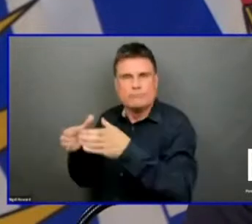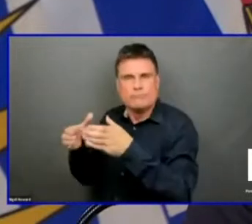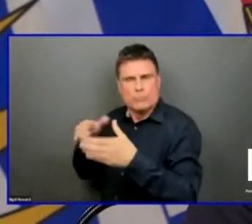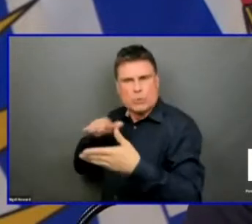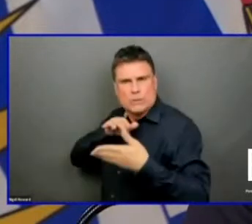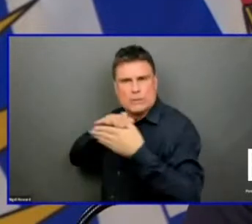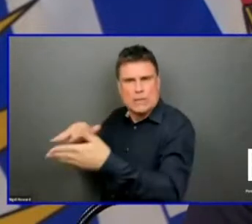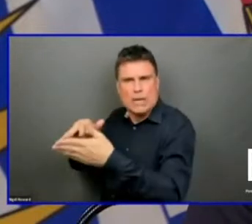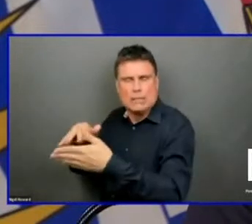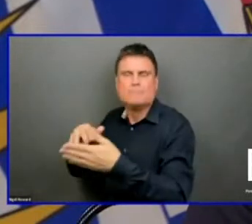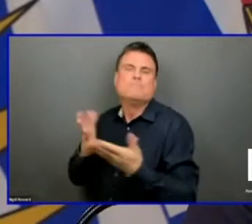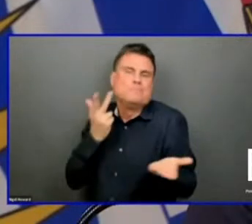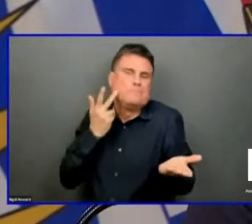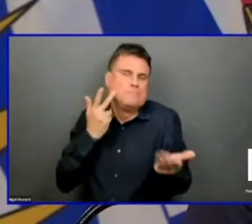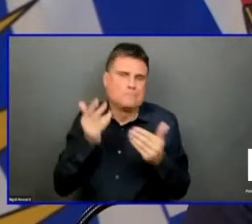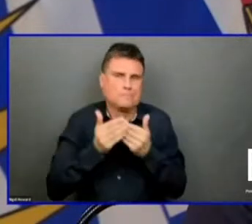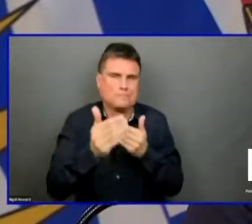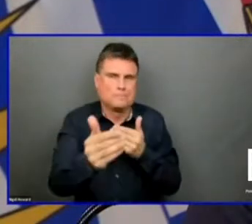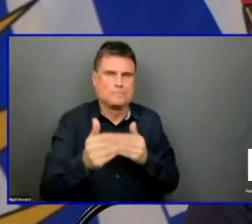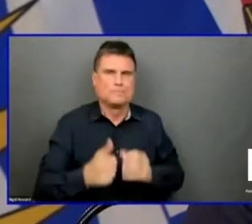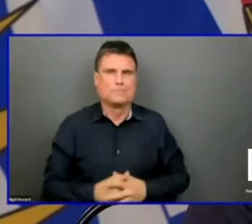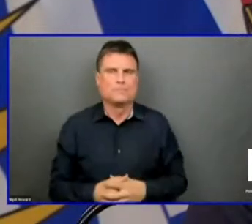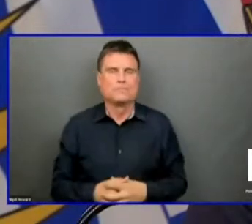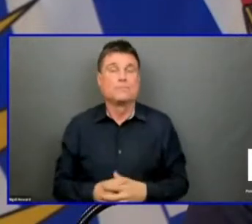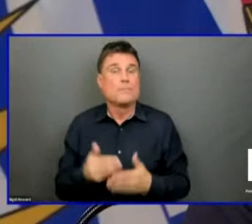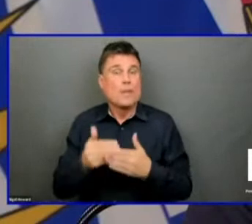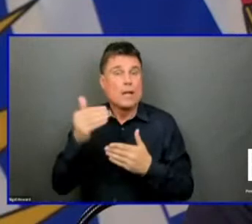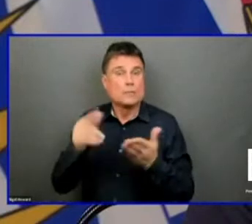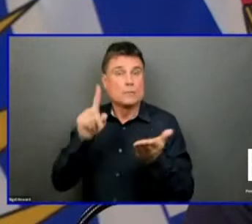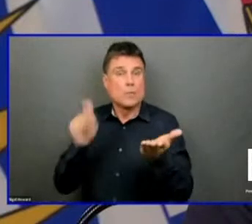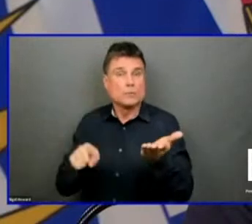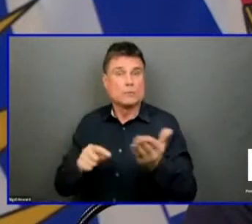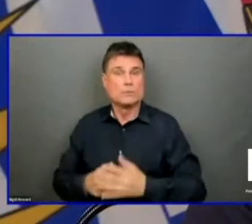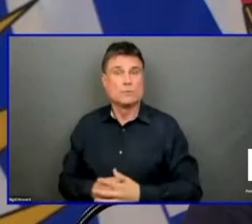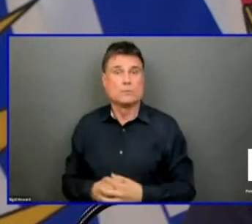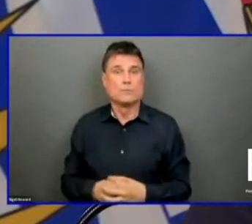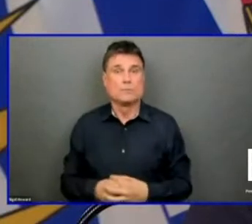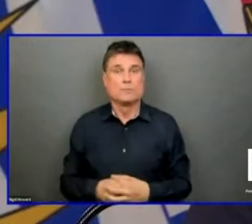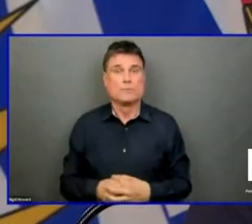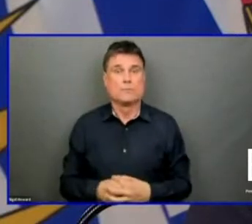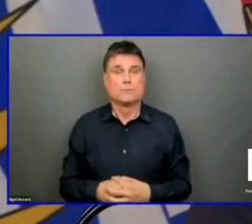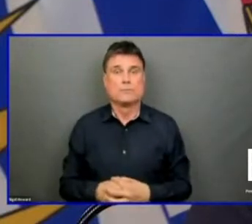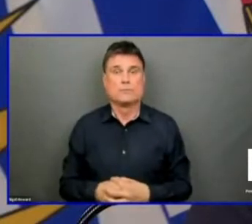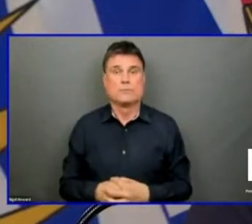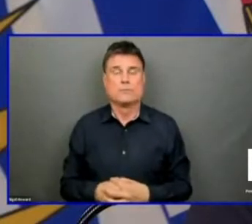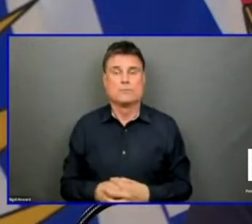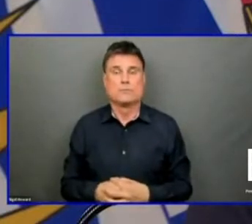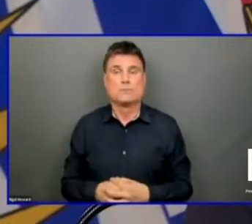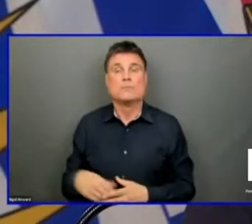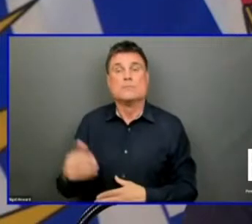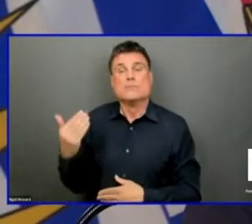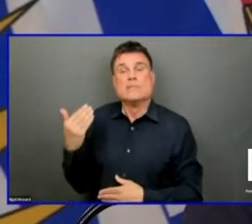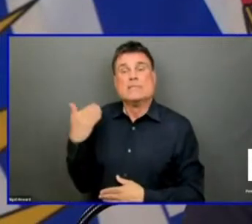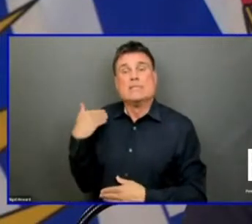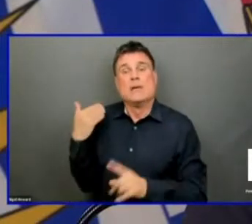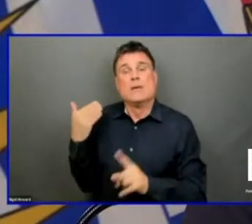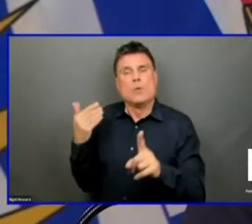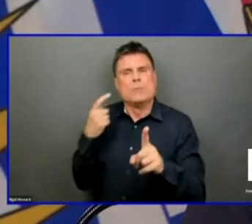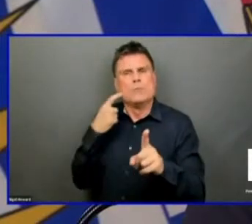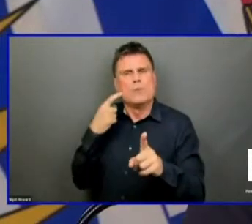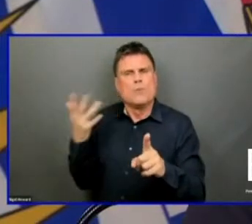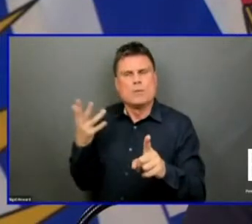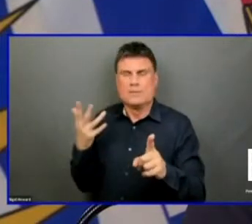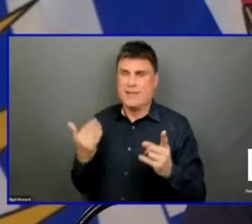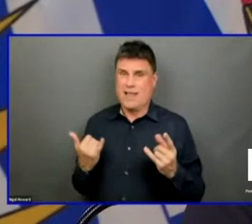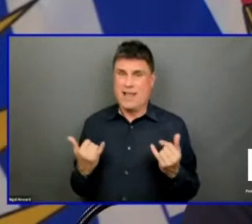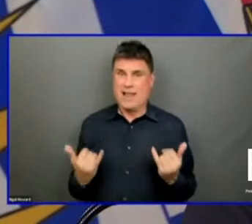Hi, Dr. Henry. You said in your early comments earlier that we shouldn't see groups of people right now, and if we do, we should make